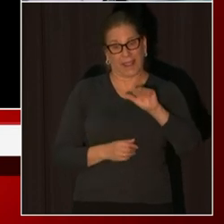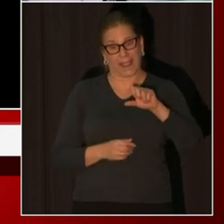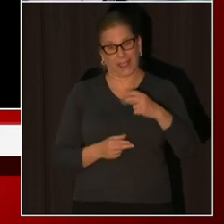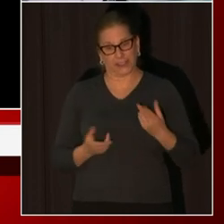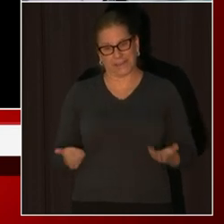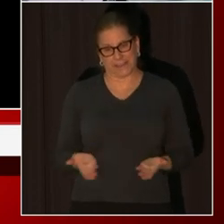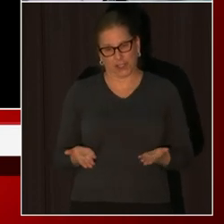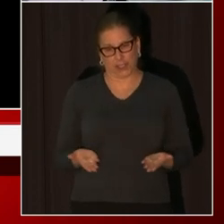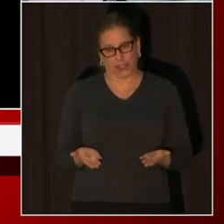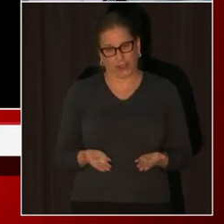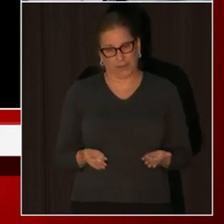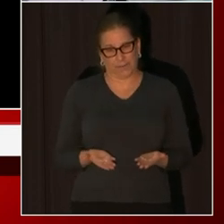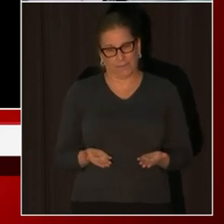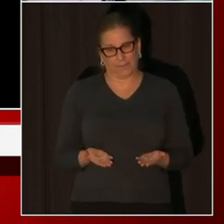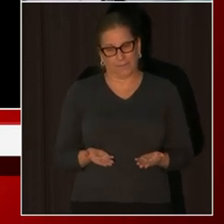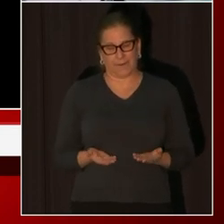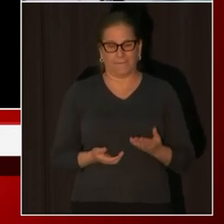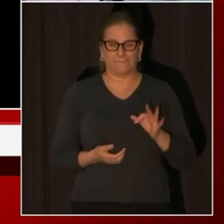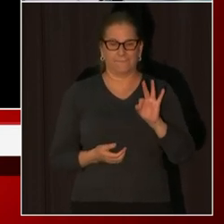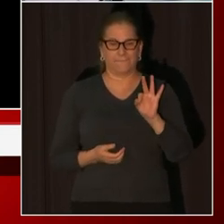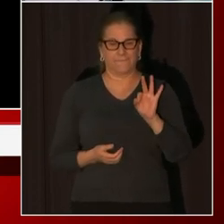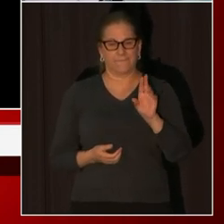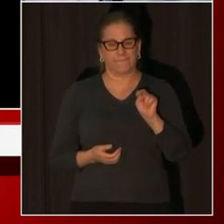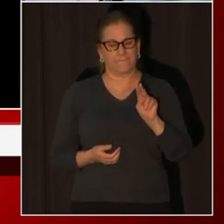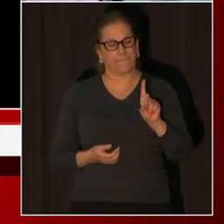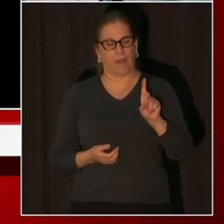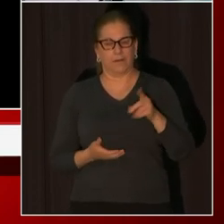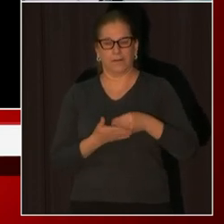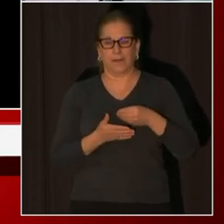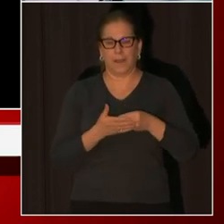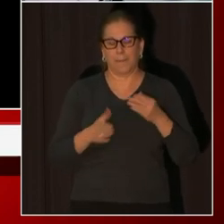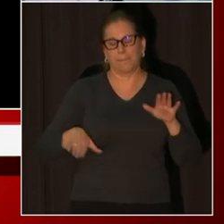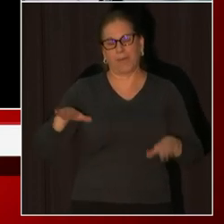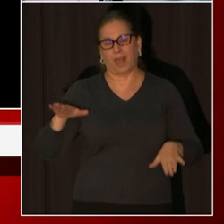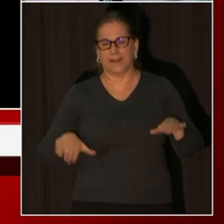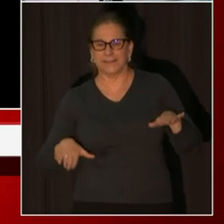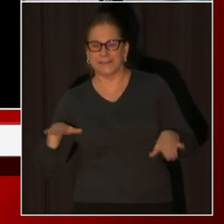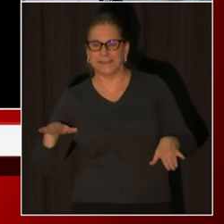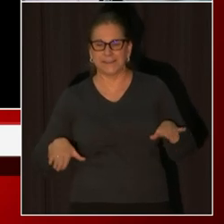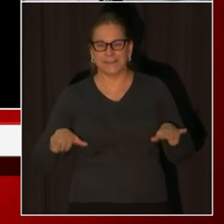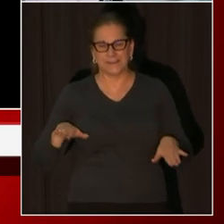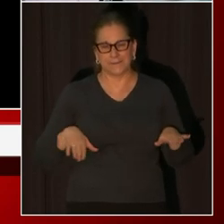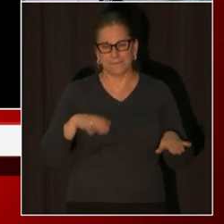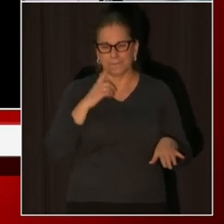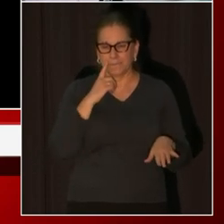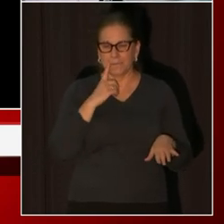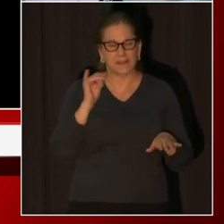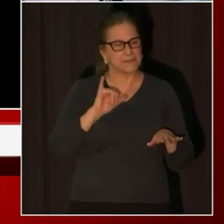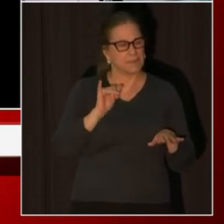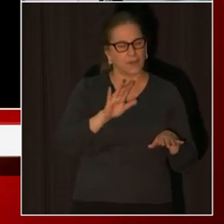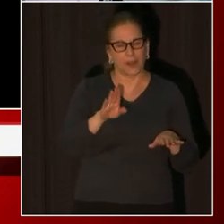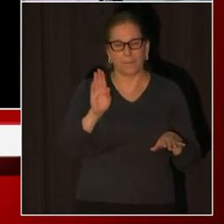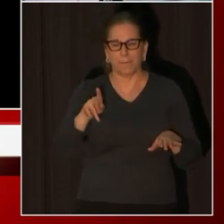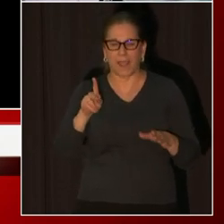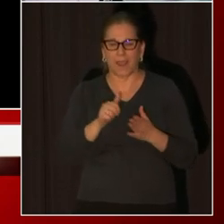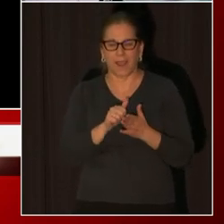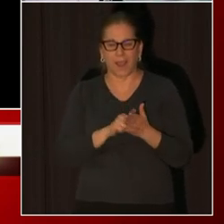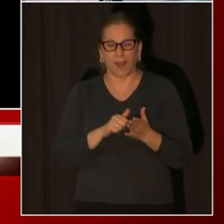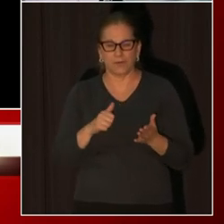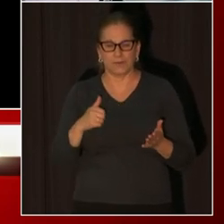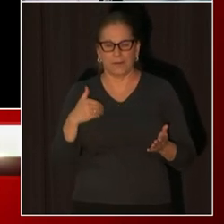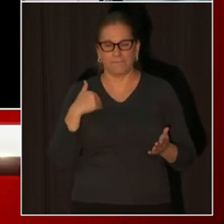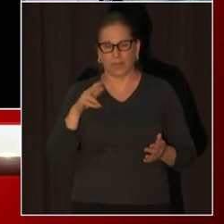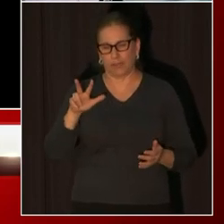the way to think about this is how much is in our bank account. There's $3.3 billion in our fund balance.